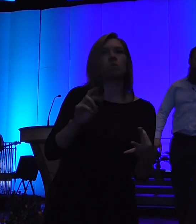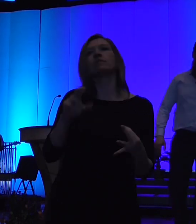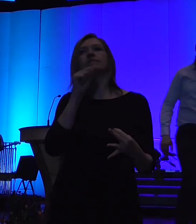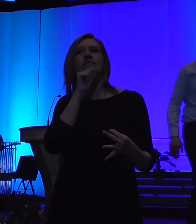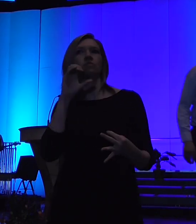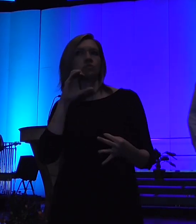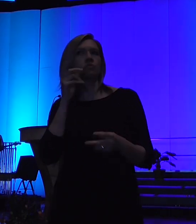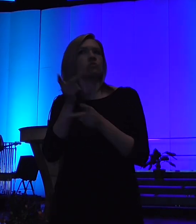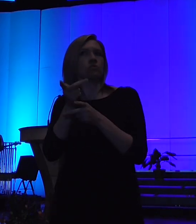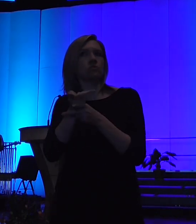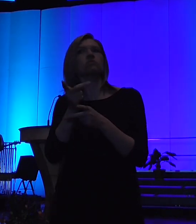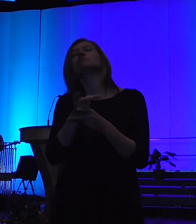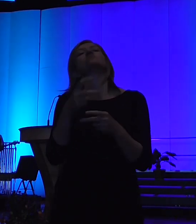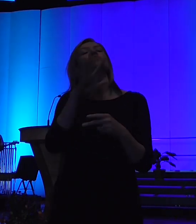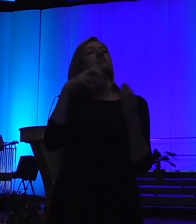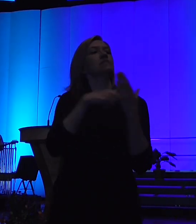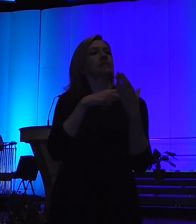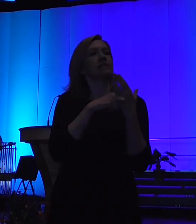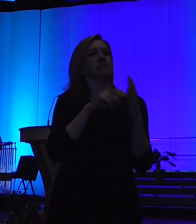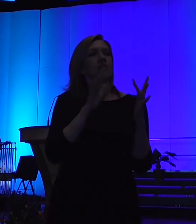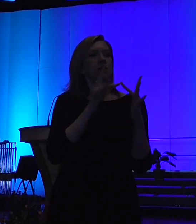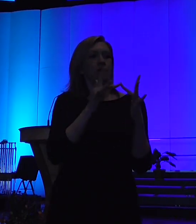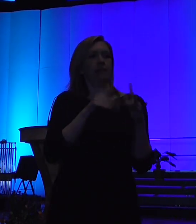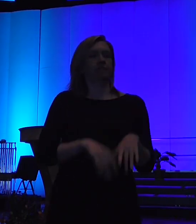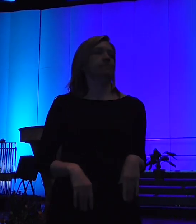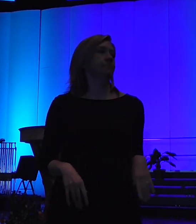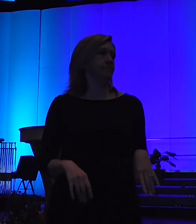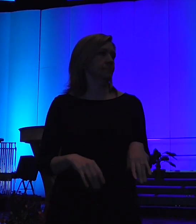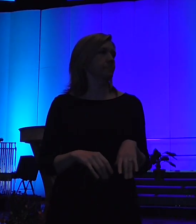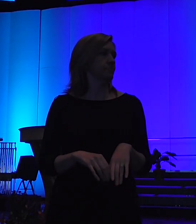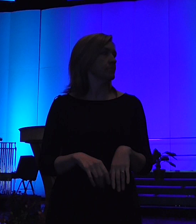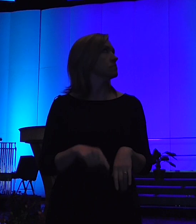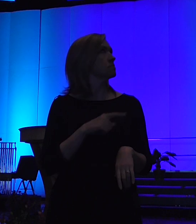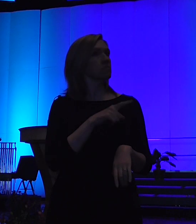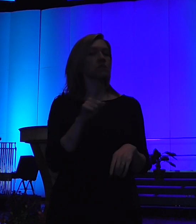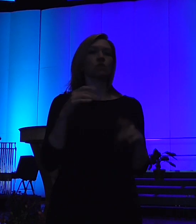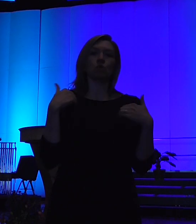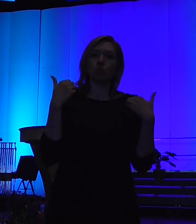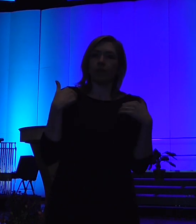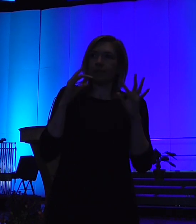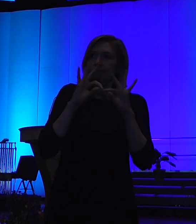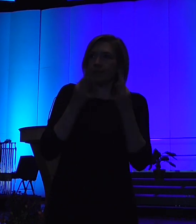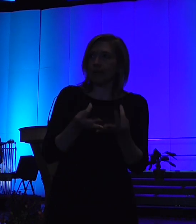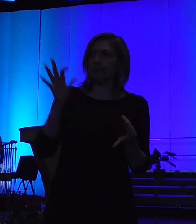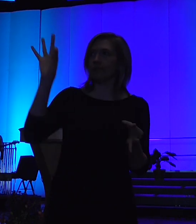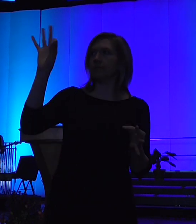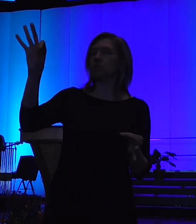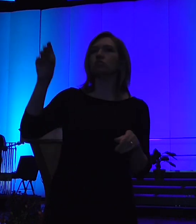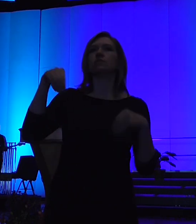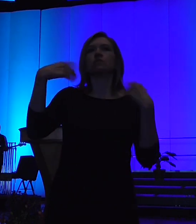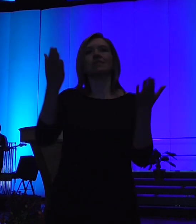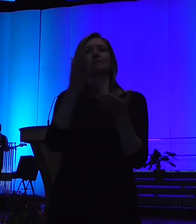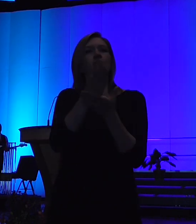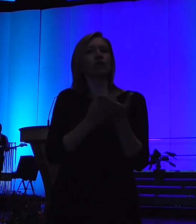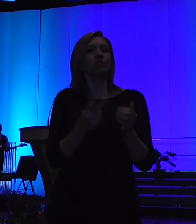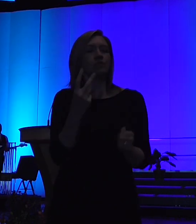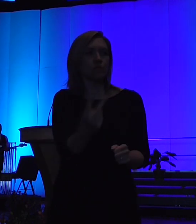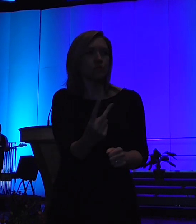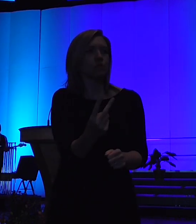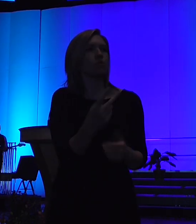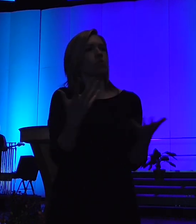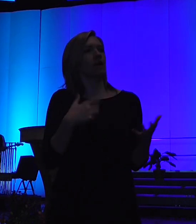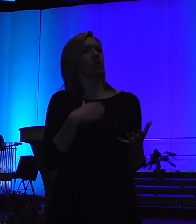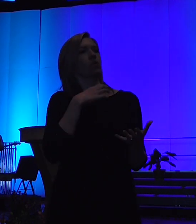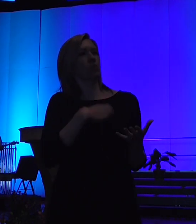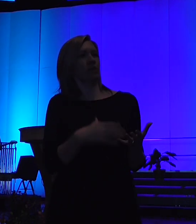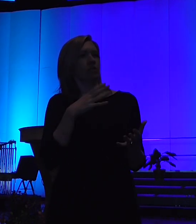elders. Get your tickets at milehighchurch.org. Our Youth and Family Ministry presents Part 2 of What I Wish My